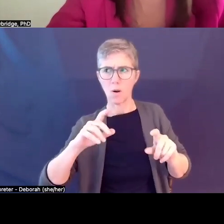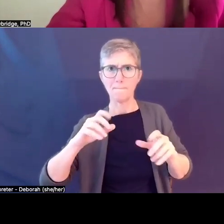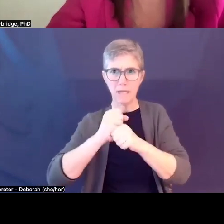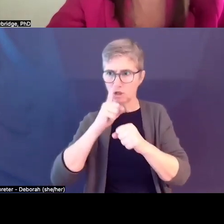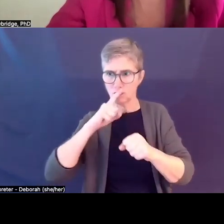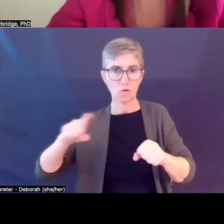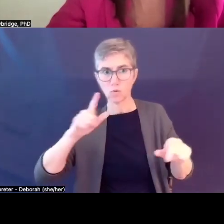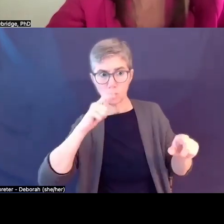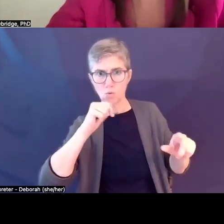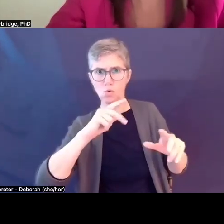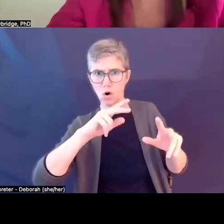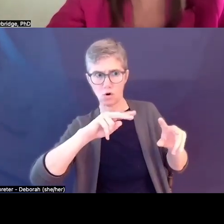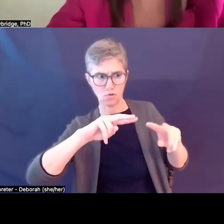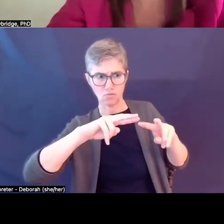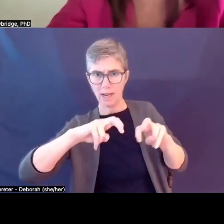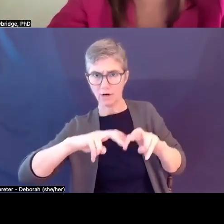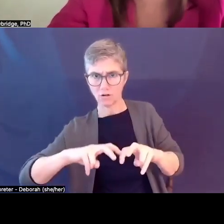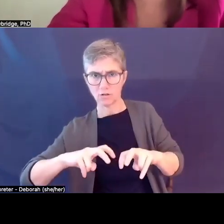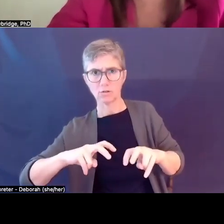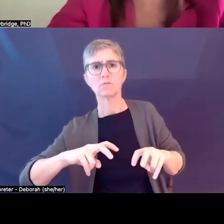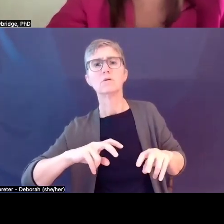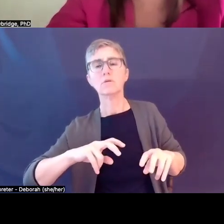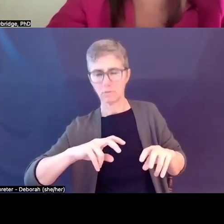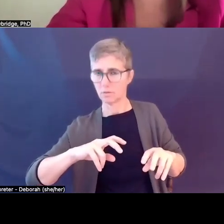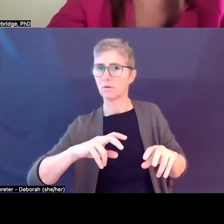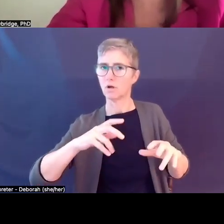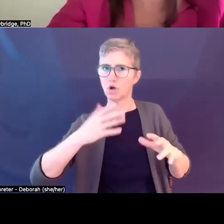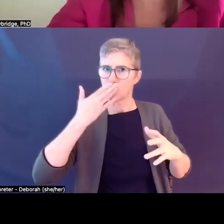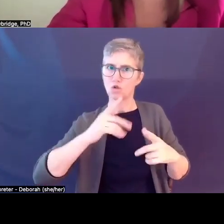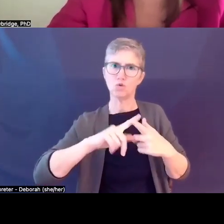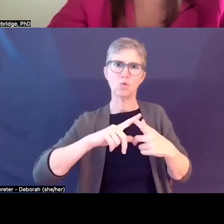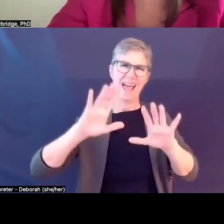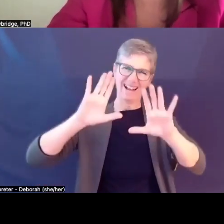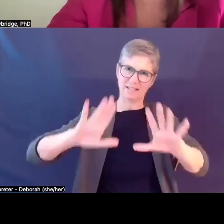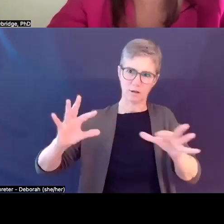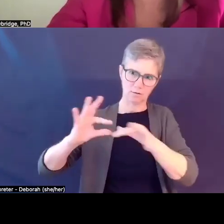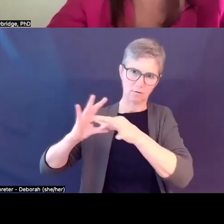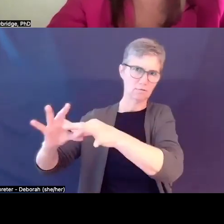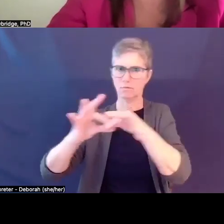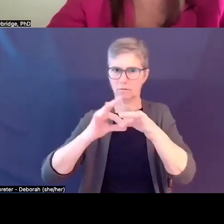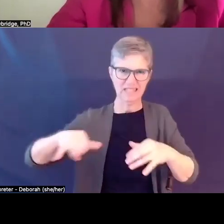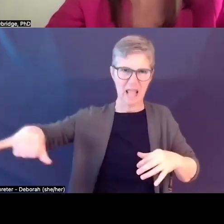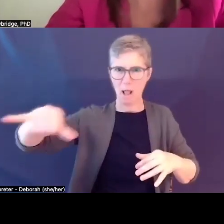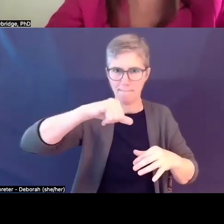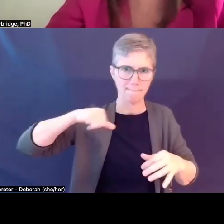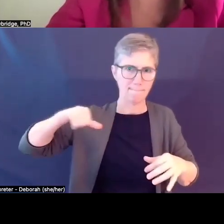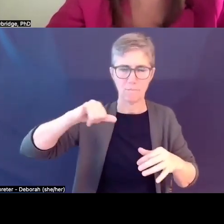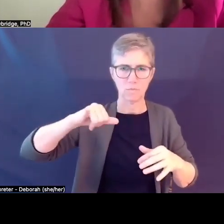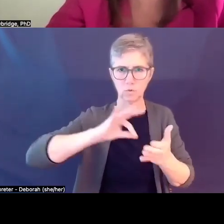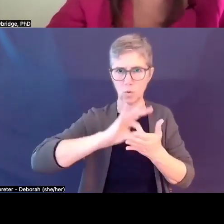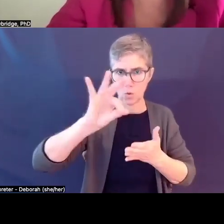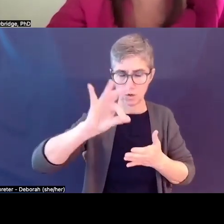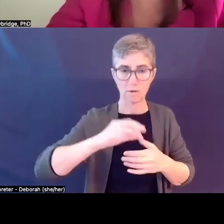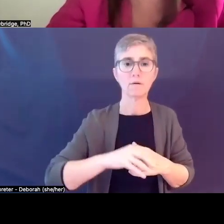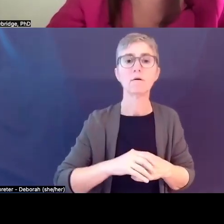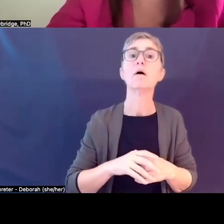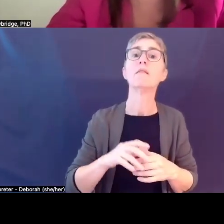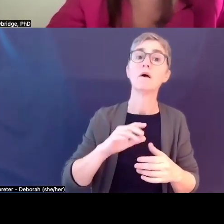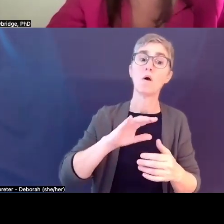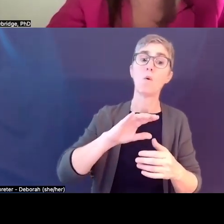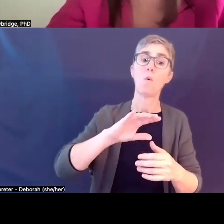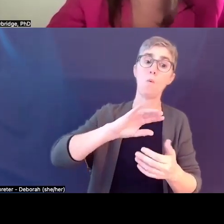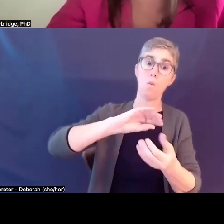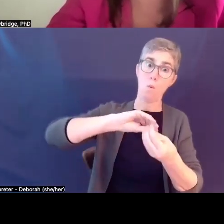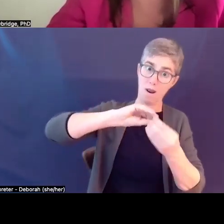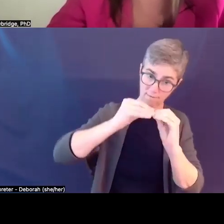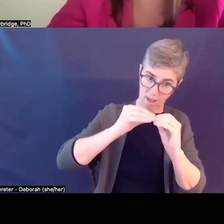their scoring. For treatment planning, we conduct a test of support center implementation responsiveness by quantifying the percent of